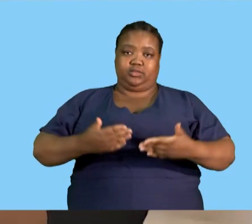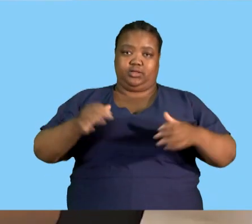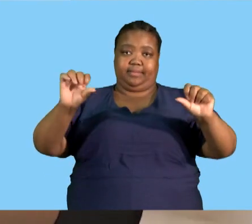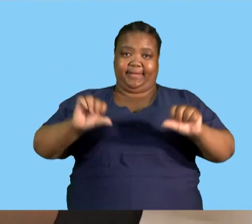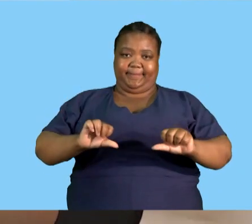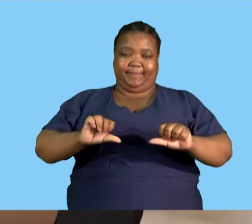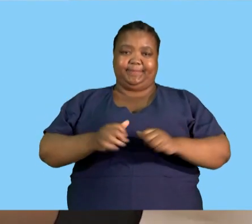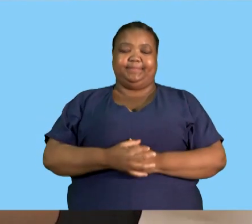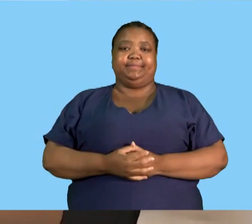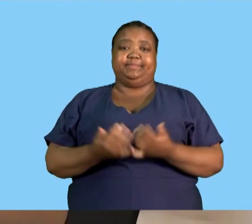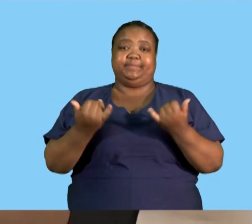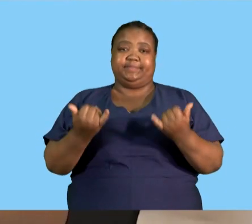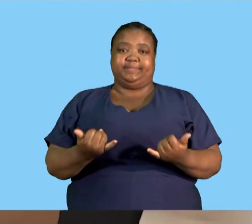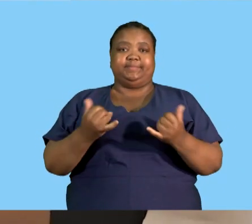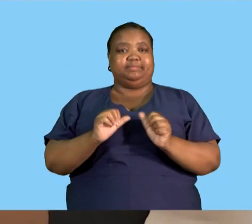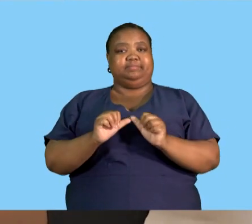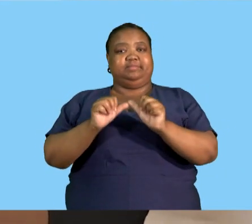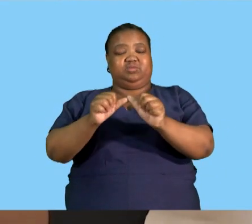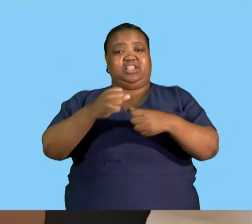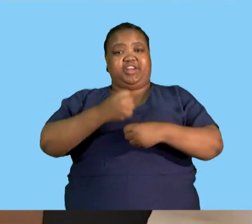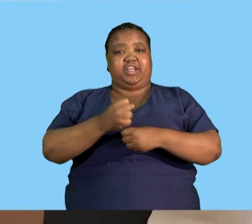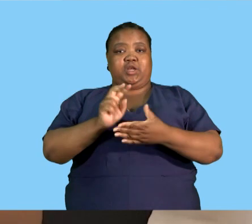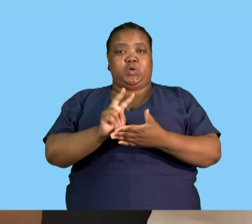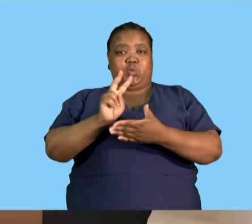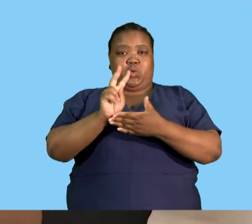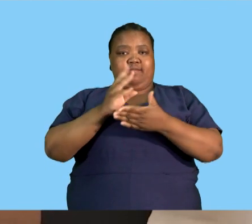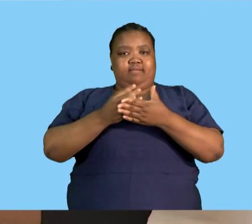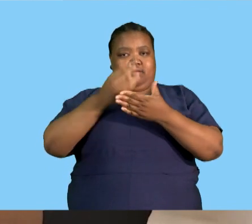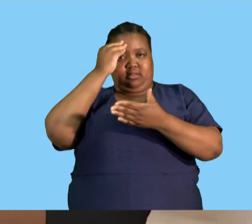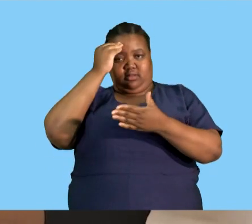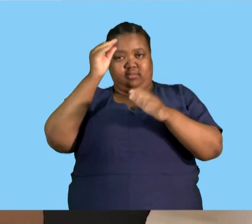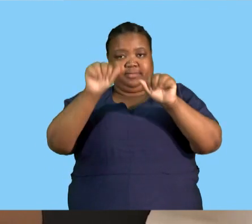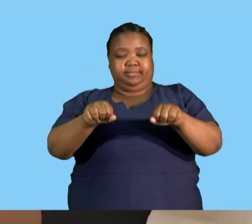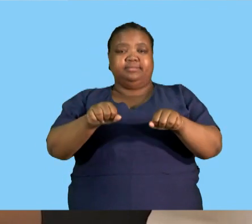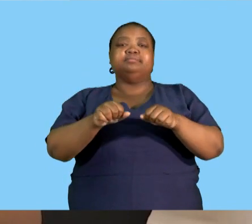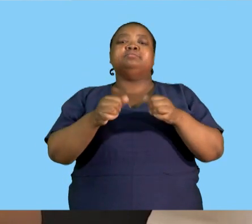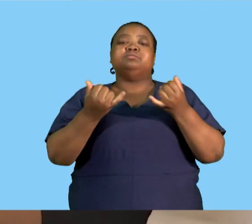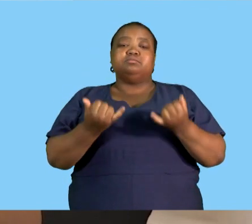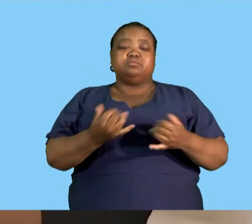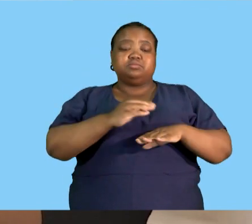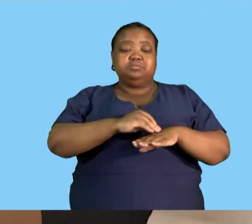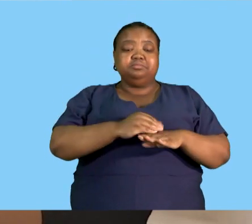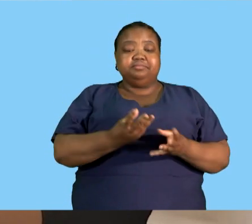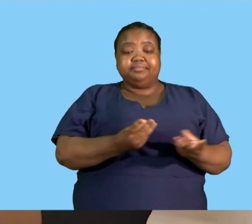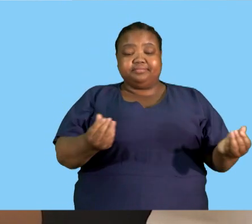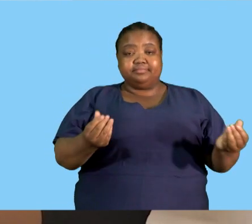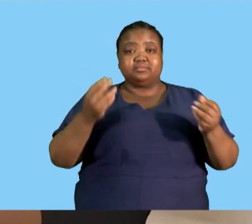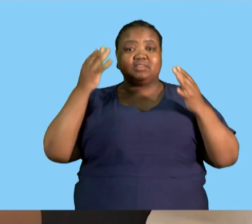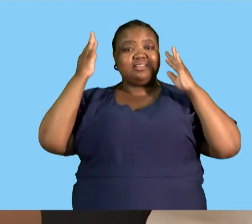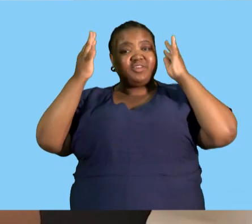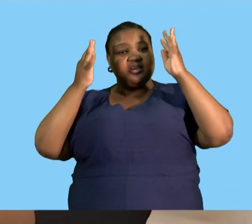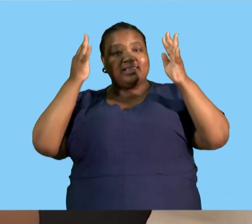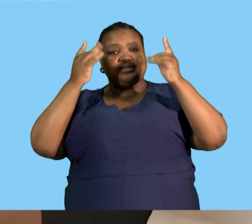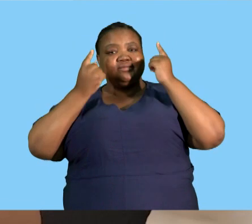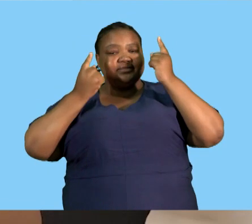Welcome back from the break. We will continue with our grade 12 lesson under the topic problem solving and creative thinking.